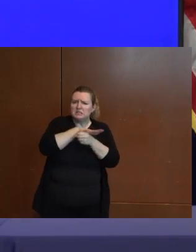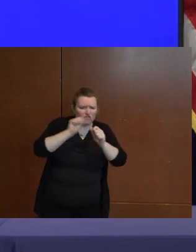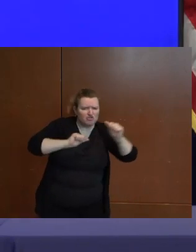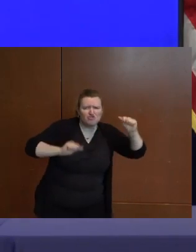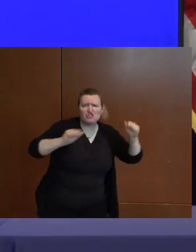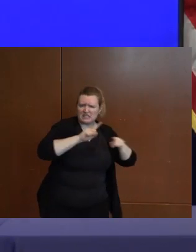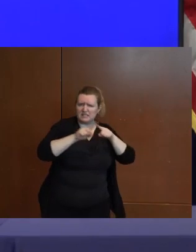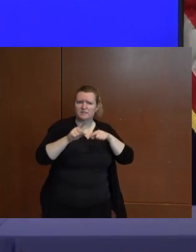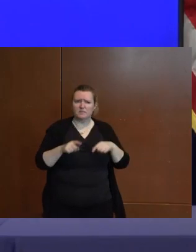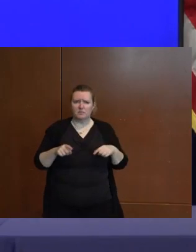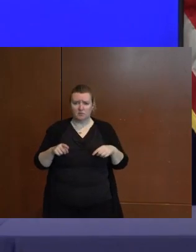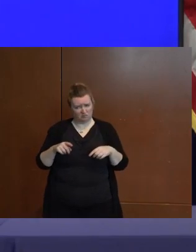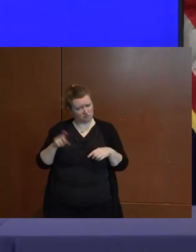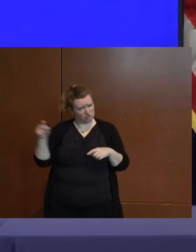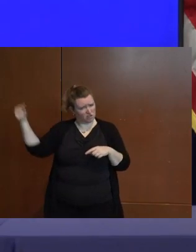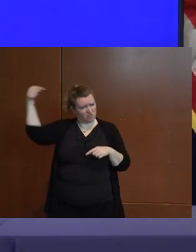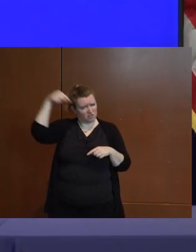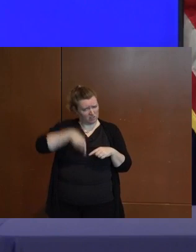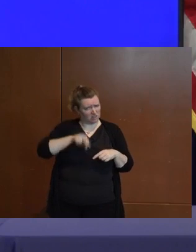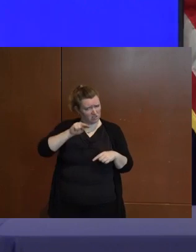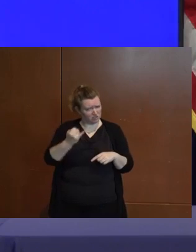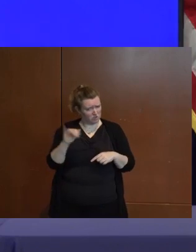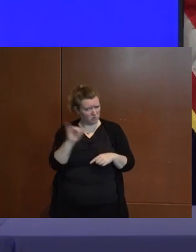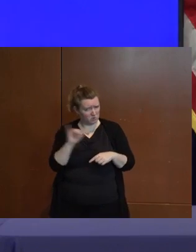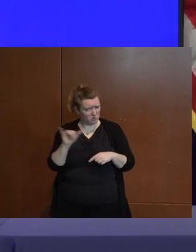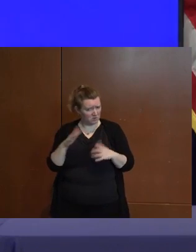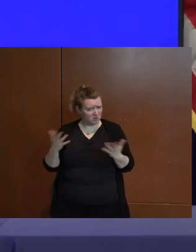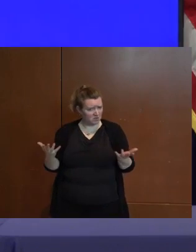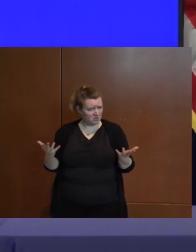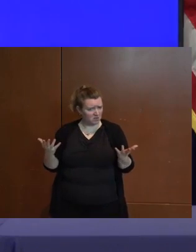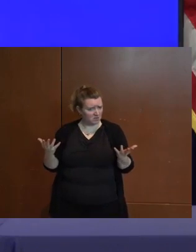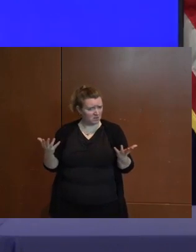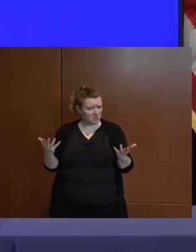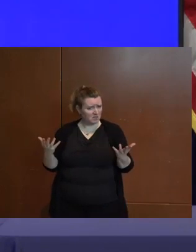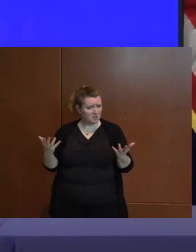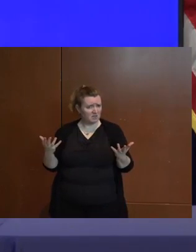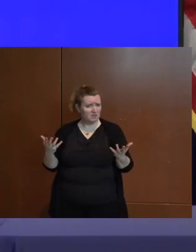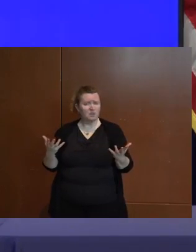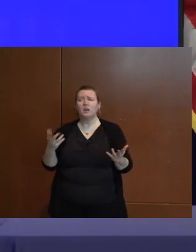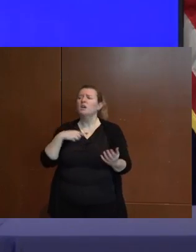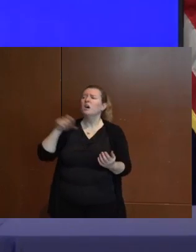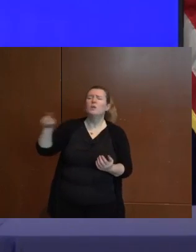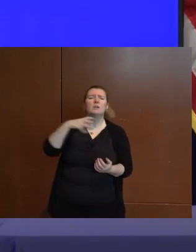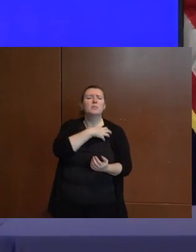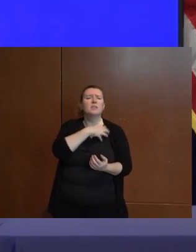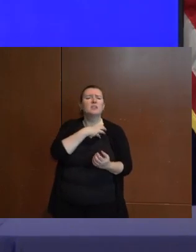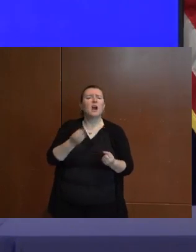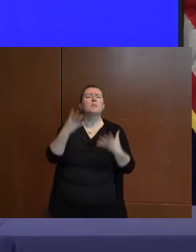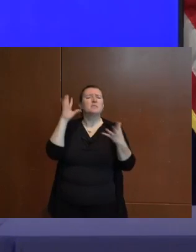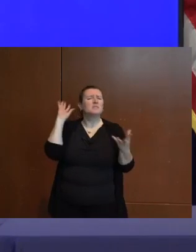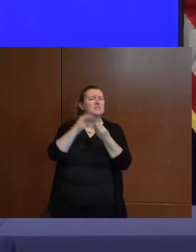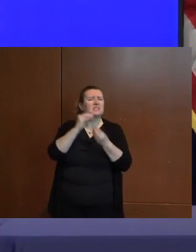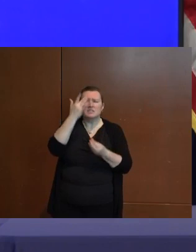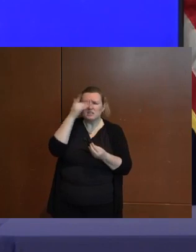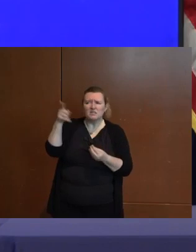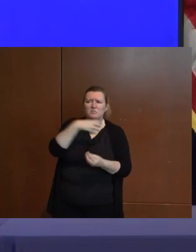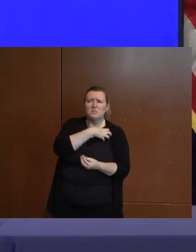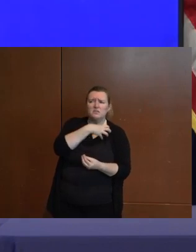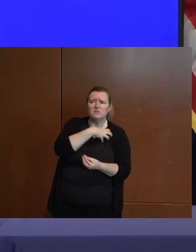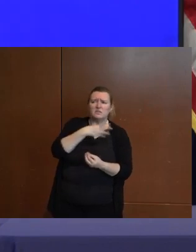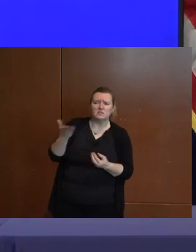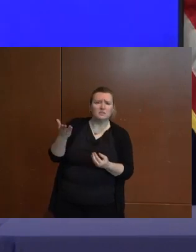time relative to the whole force? Thank you. Thank you for that. I would just say this. I think we got asked this question. At least I answered it. I'm not sure why it fell